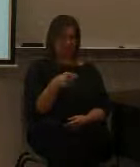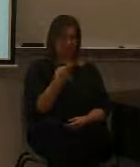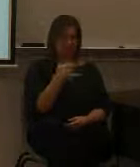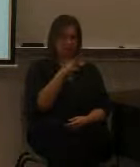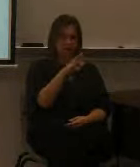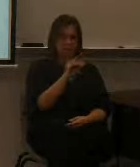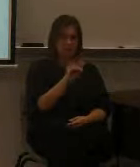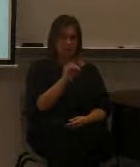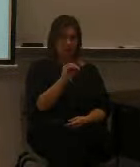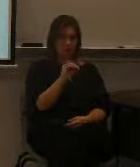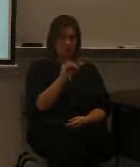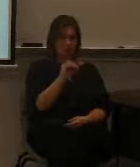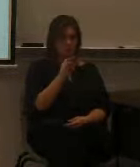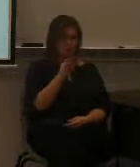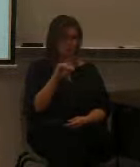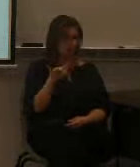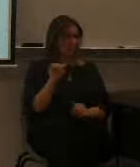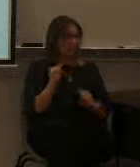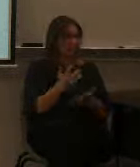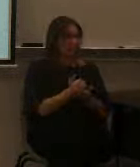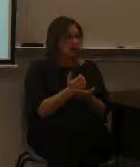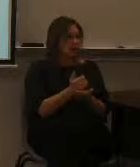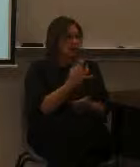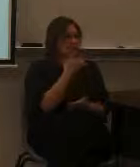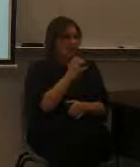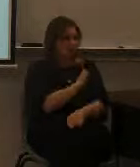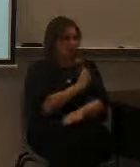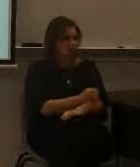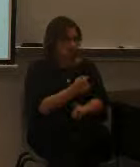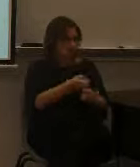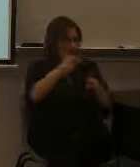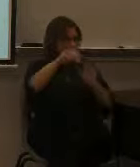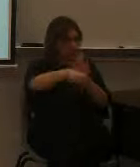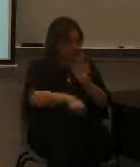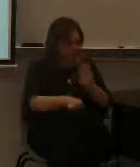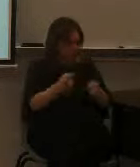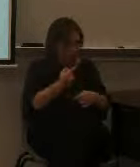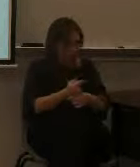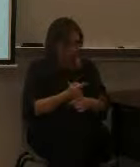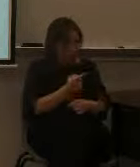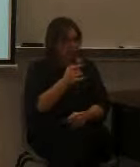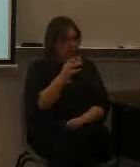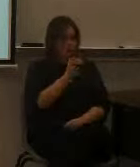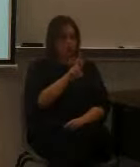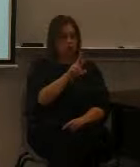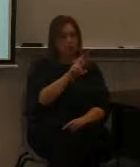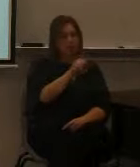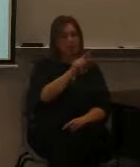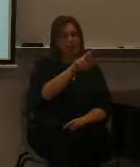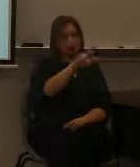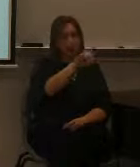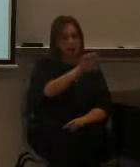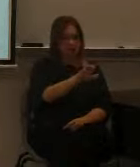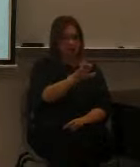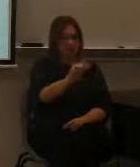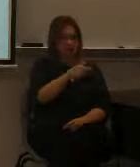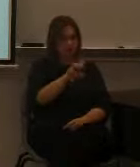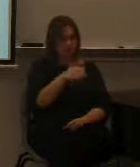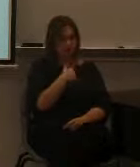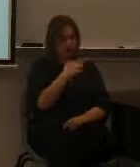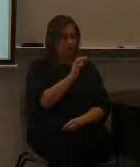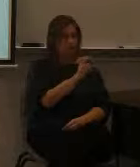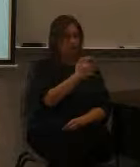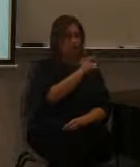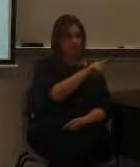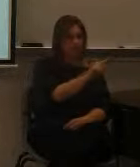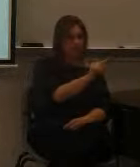can be deep down in a lake below. The algae, the eukaryotic algae, which have chlorophyll A and chlorophyll B that